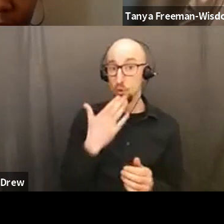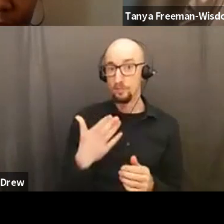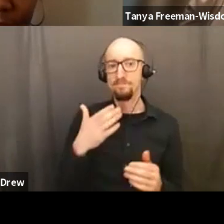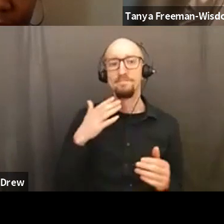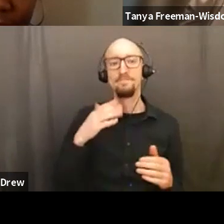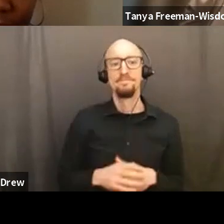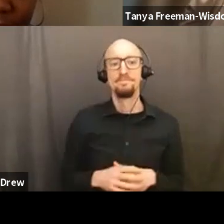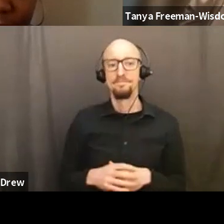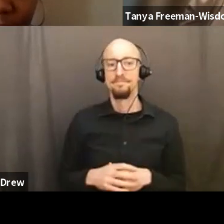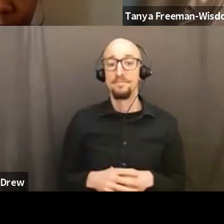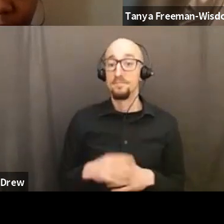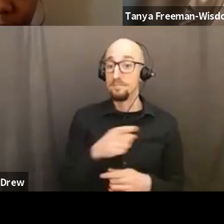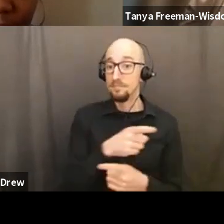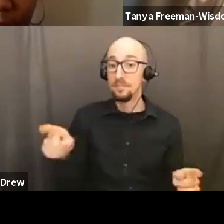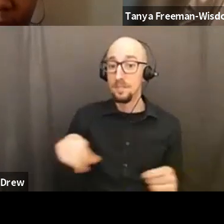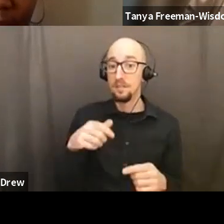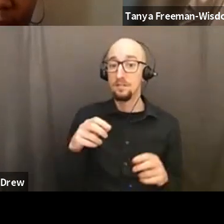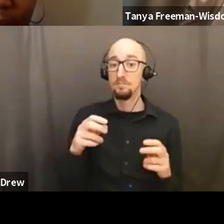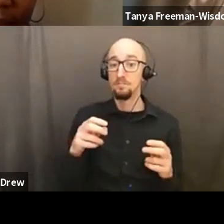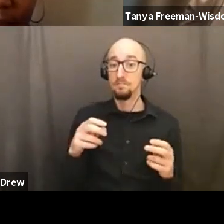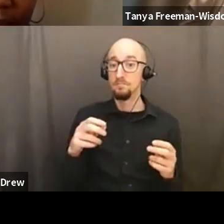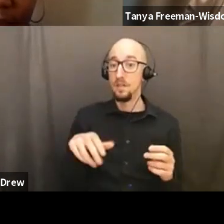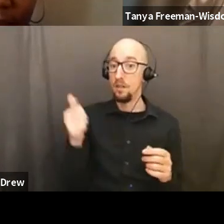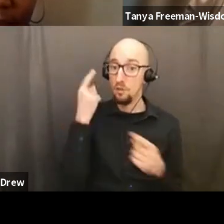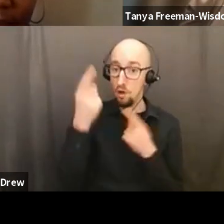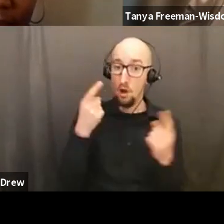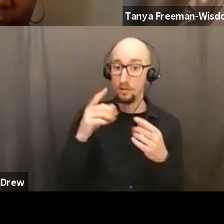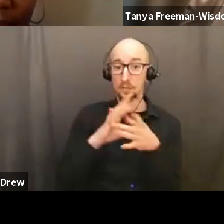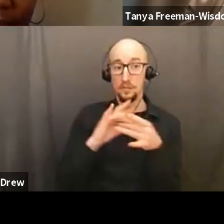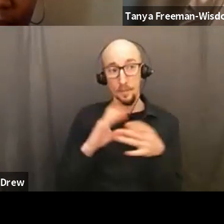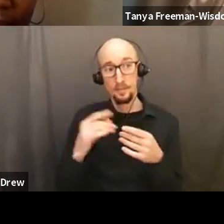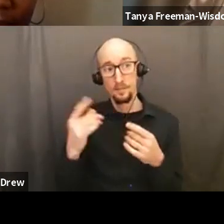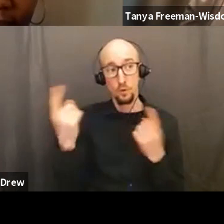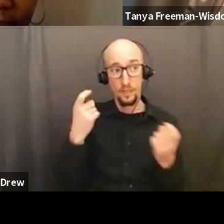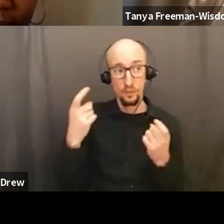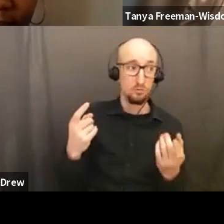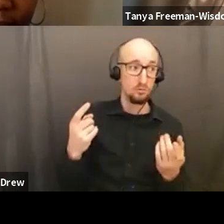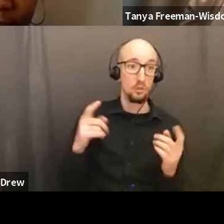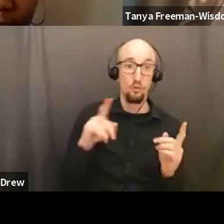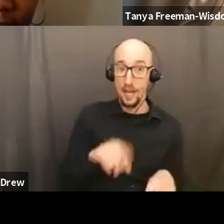Any other thoughts, comments, questions, reactions?